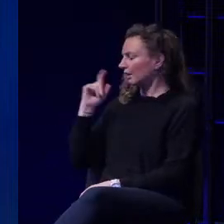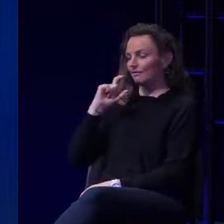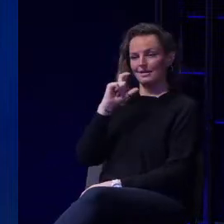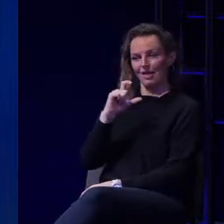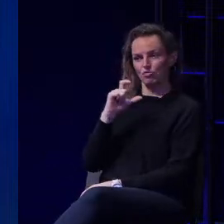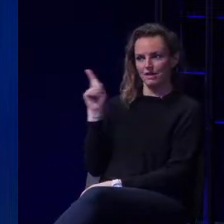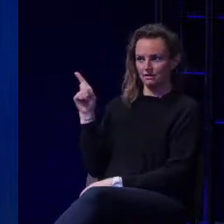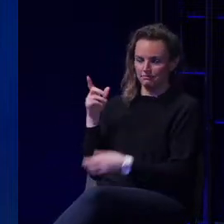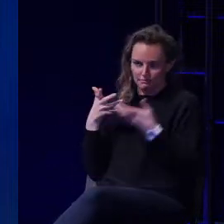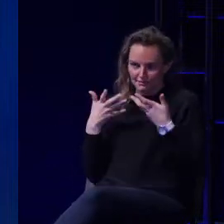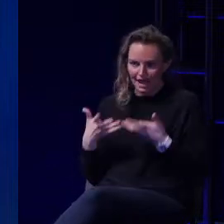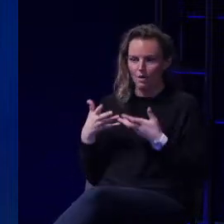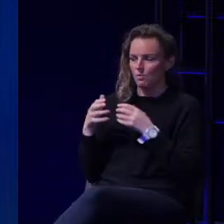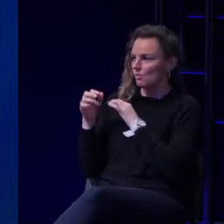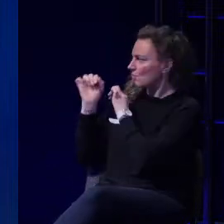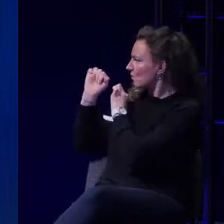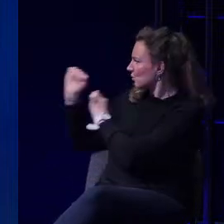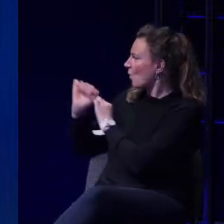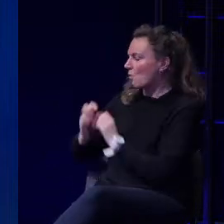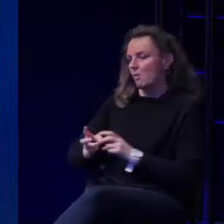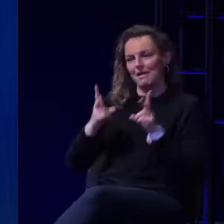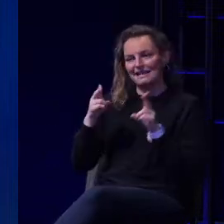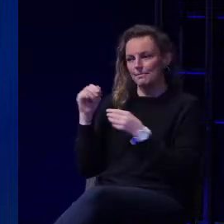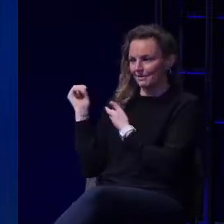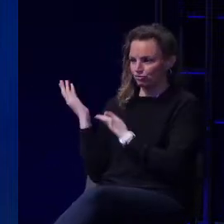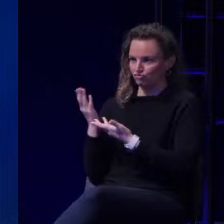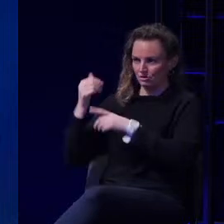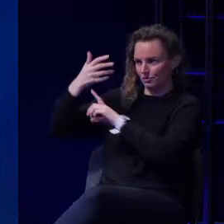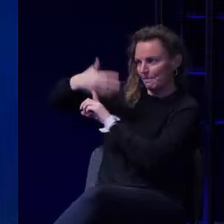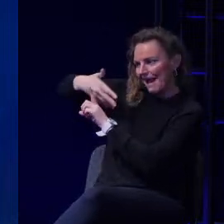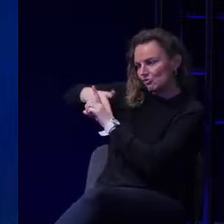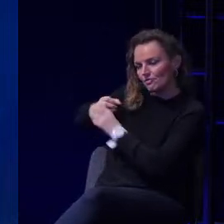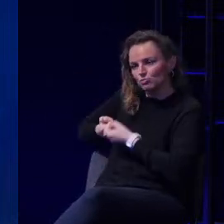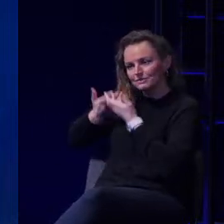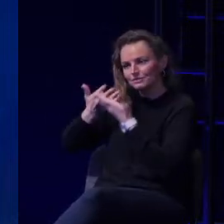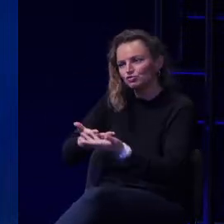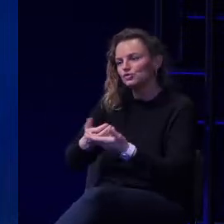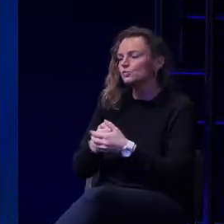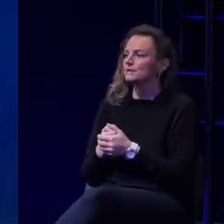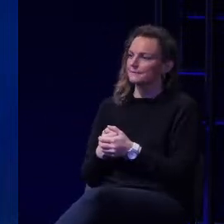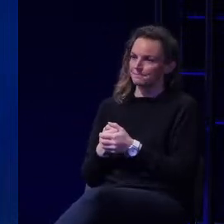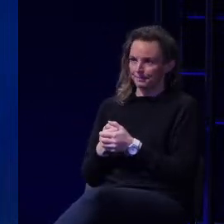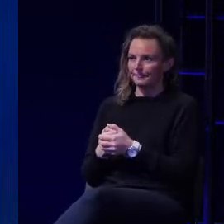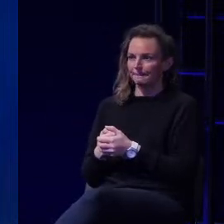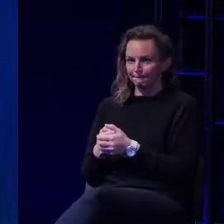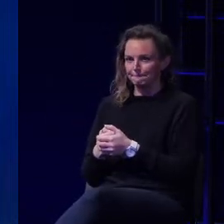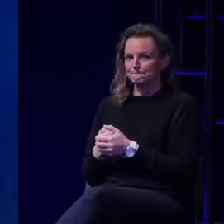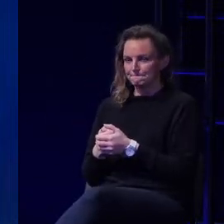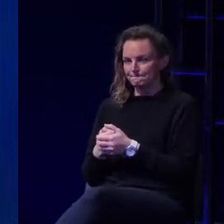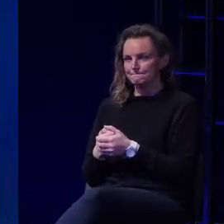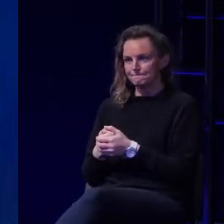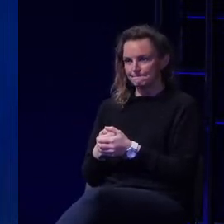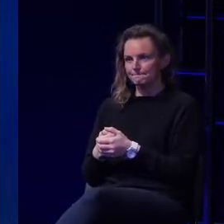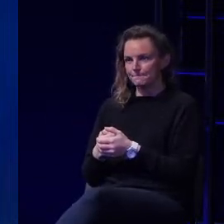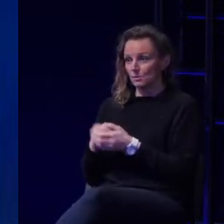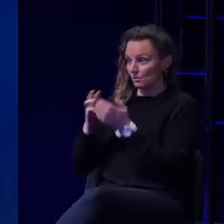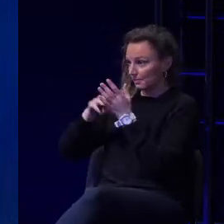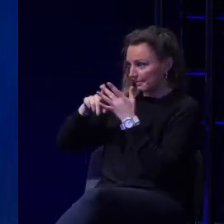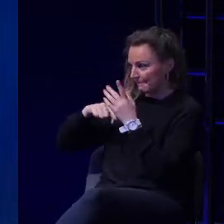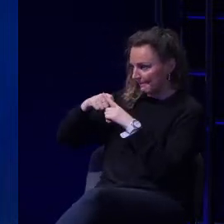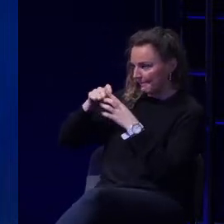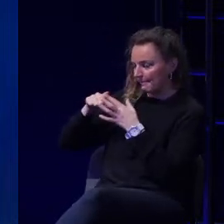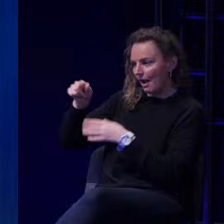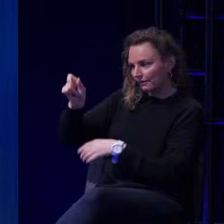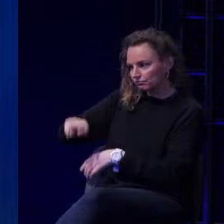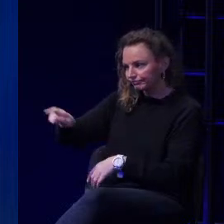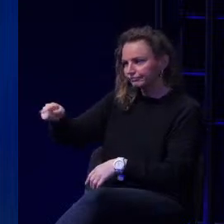lead us into your clip. Give us a background to this. Okay. Well, when Mike asked us to sort of think about a